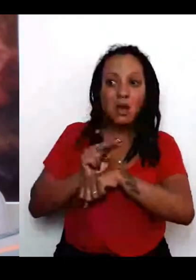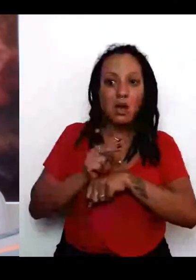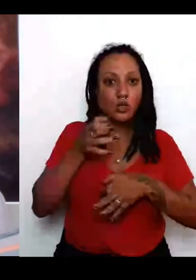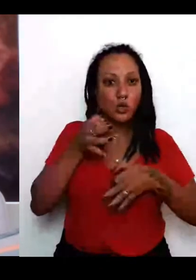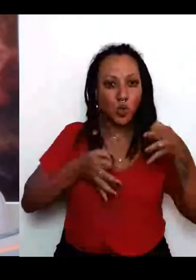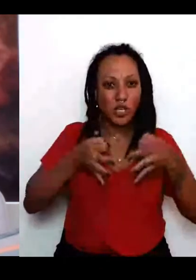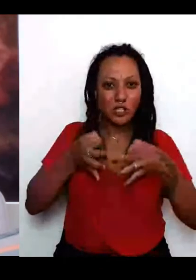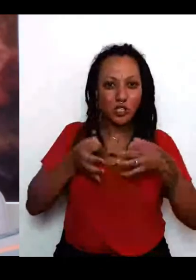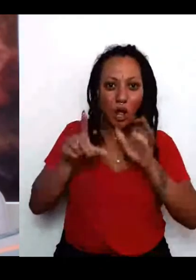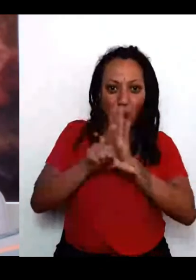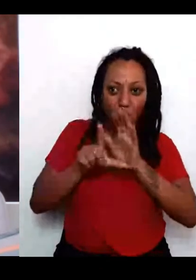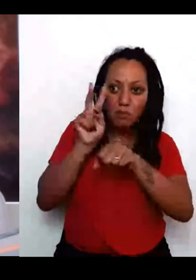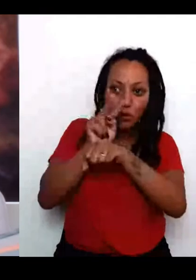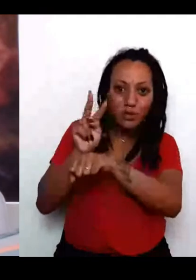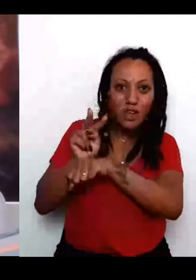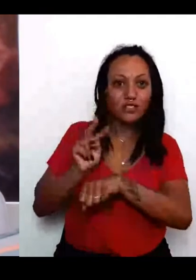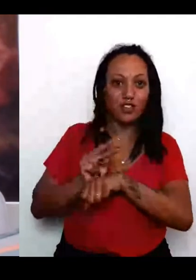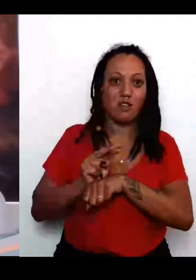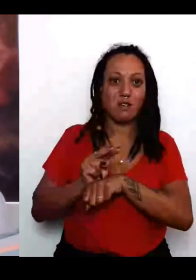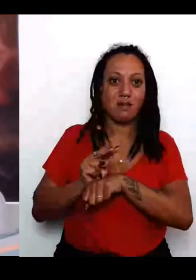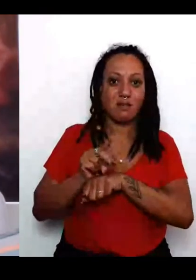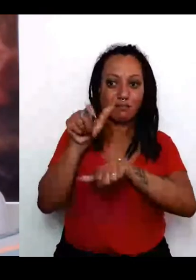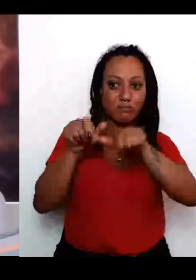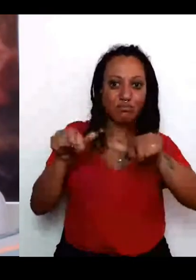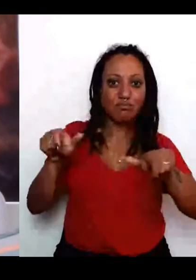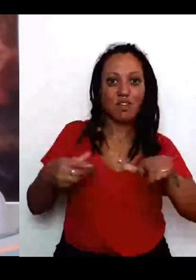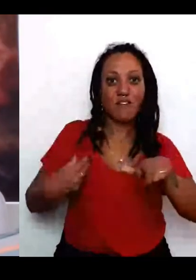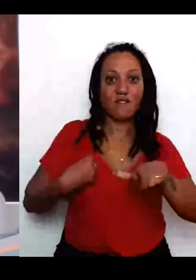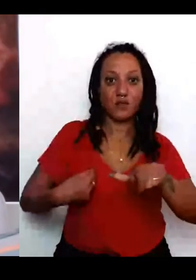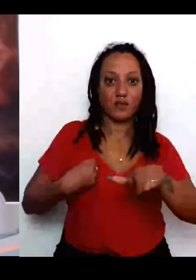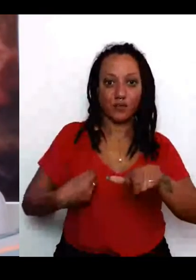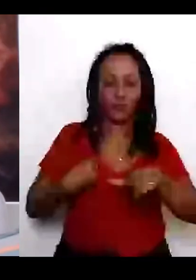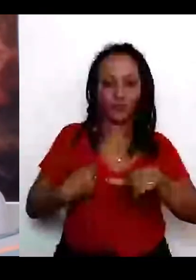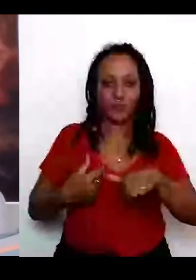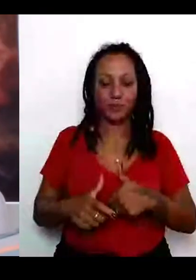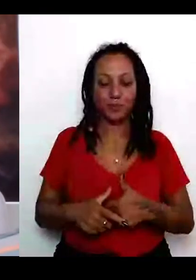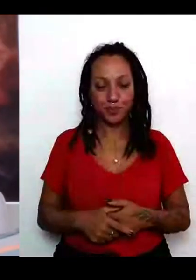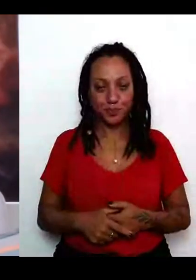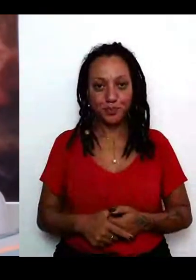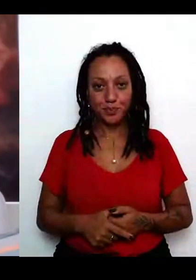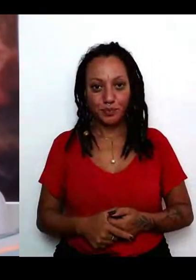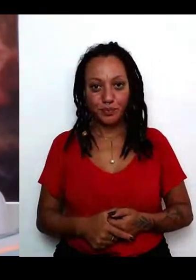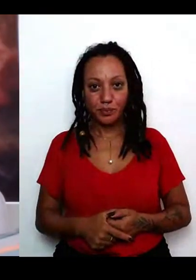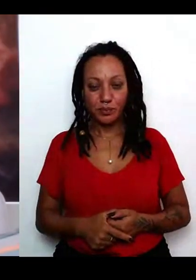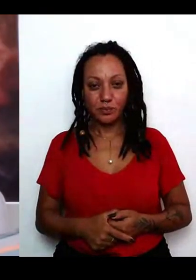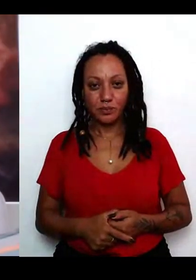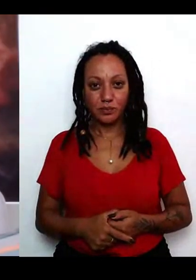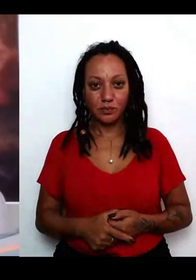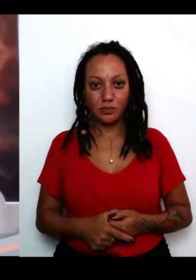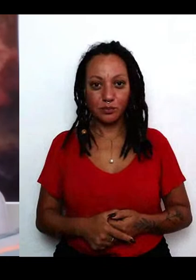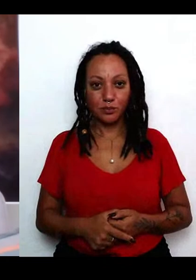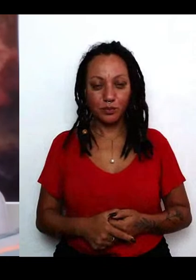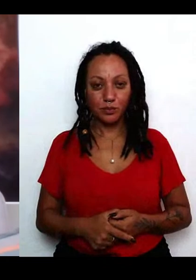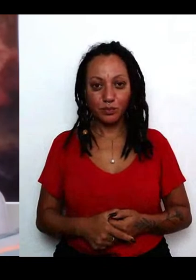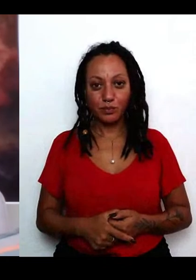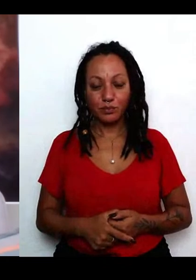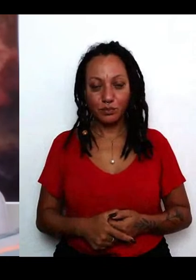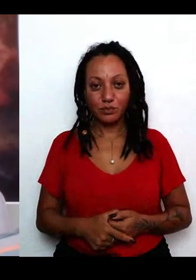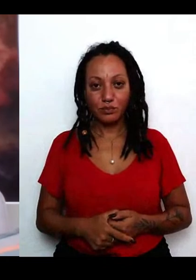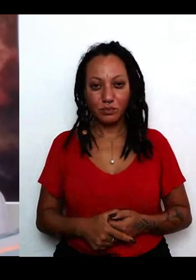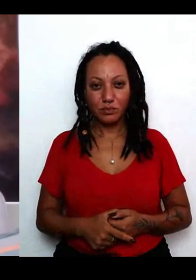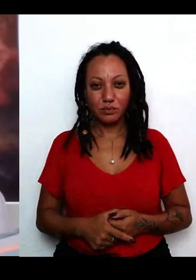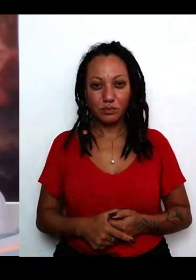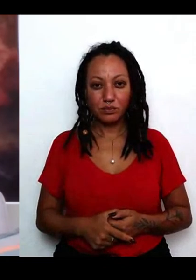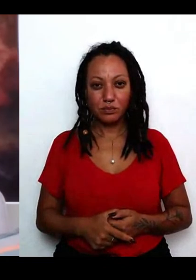about human beings it doesn't pertain to the Earth or to other creatures it's built